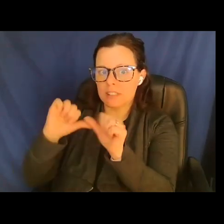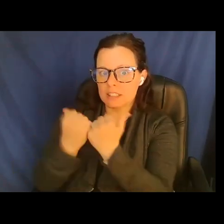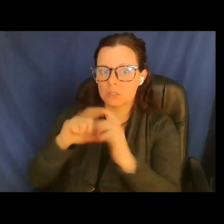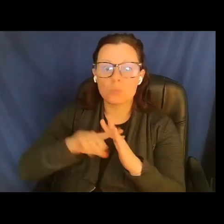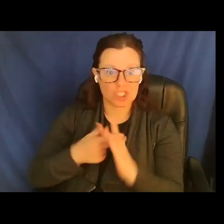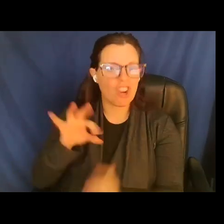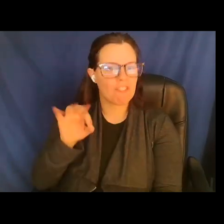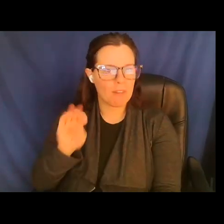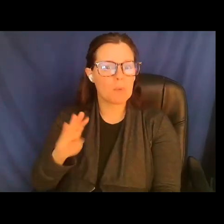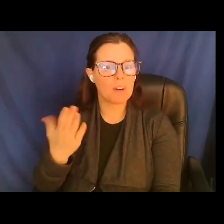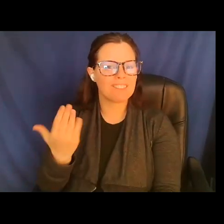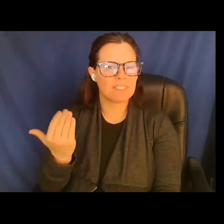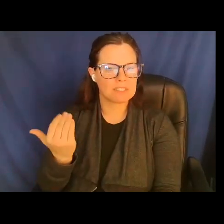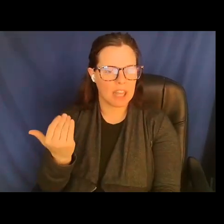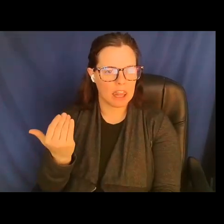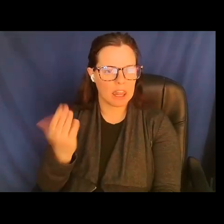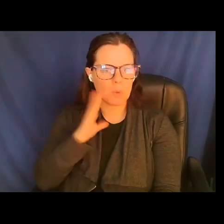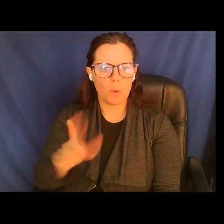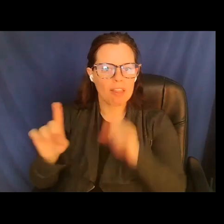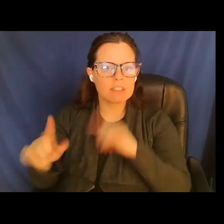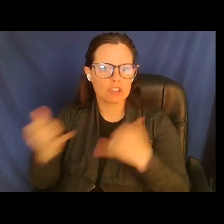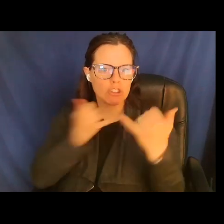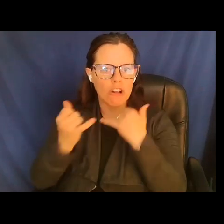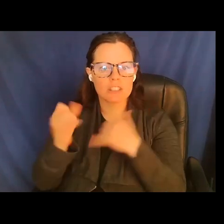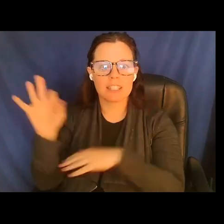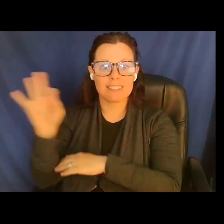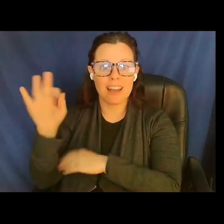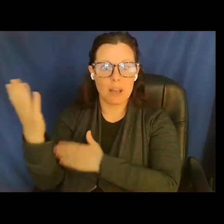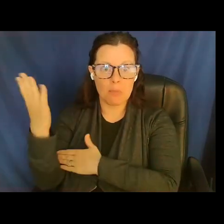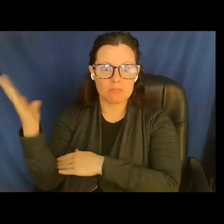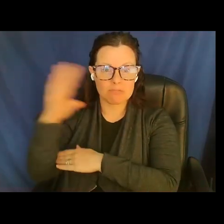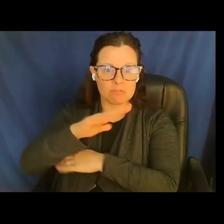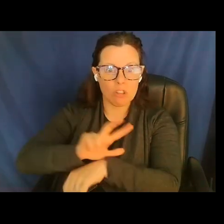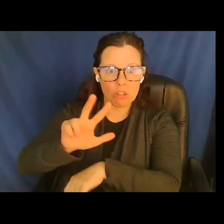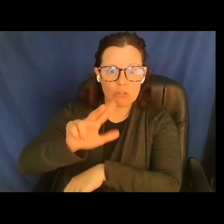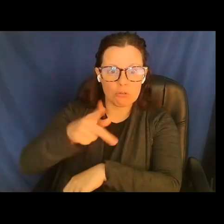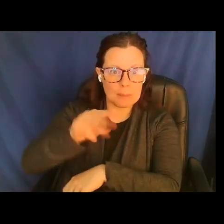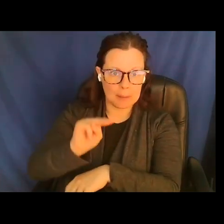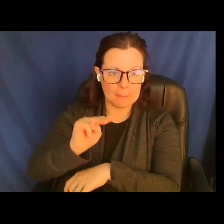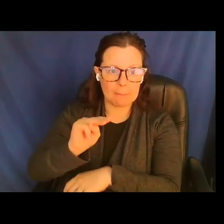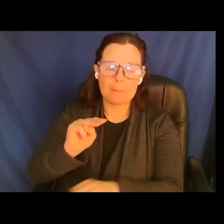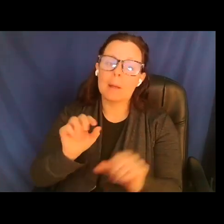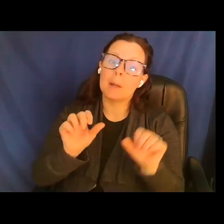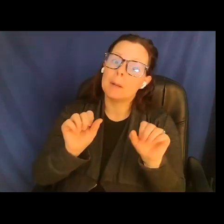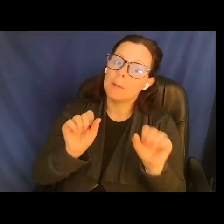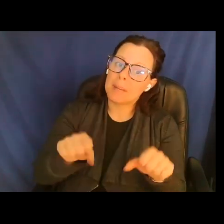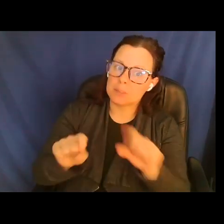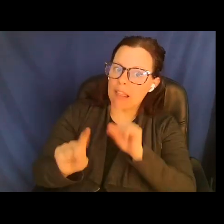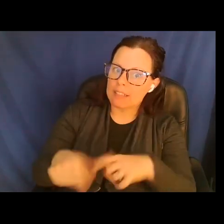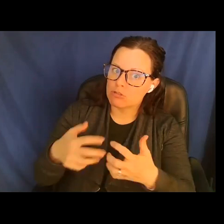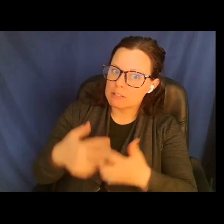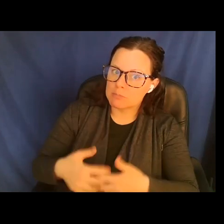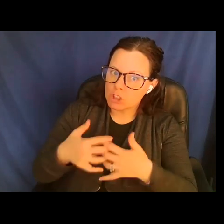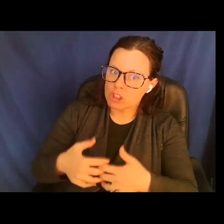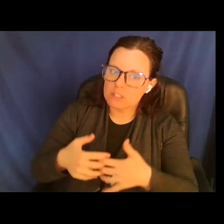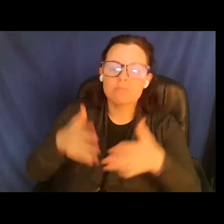15th, we will start taking calls from 9 a.m. to 3 p.m. You may get voicemail, so if you leave